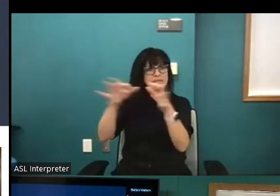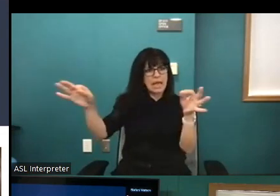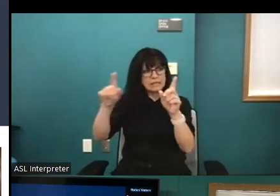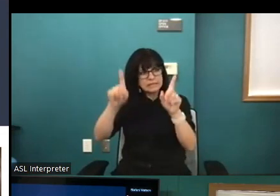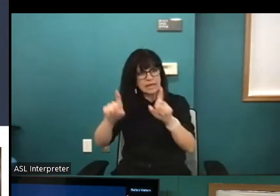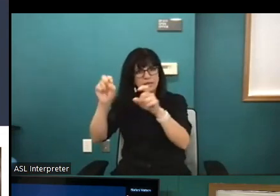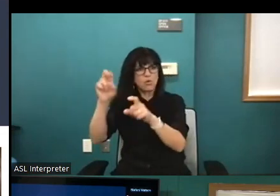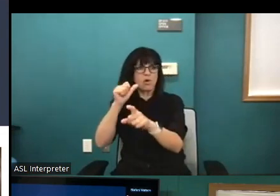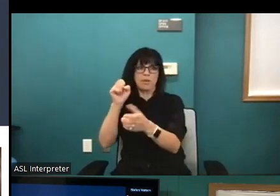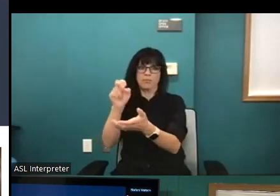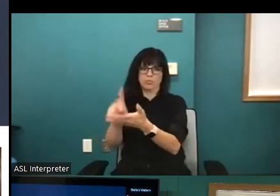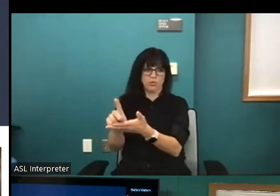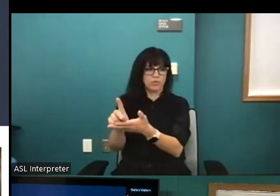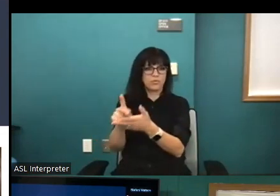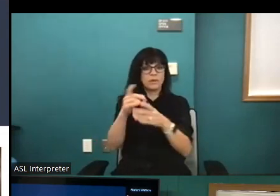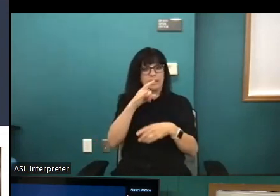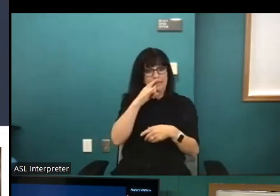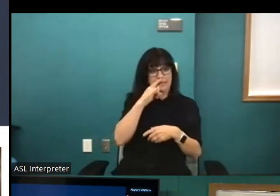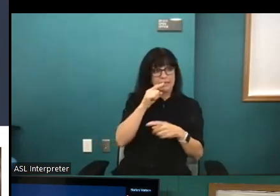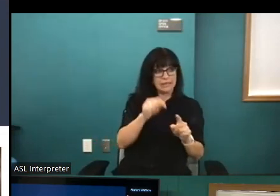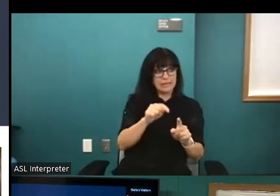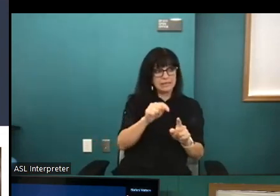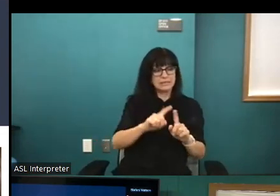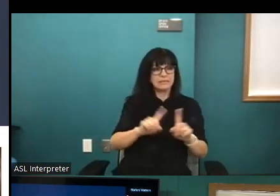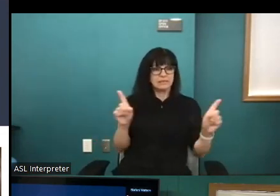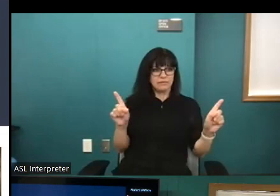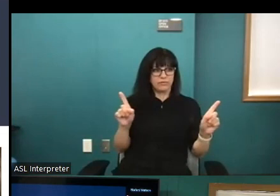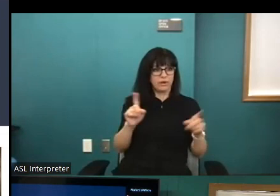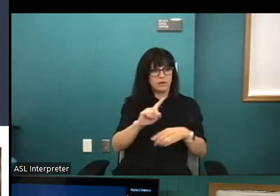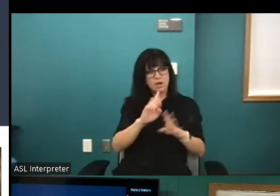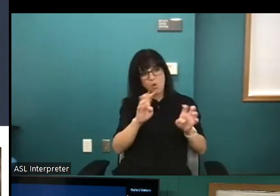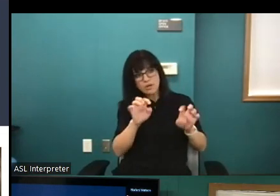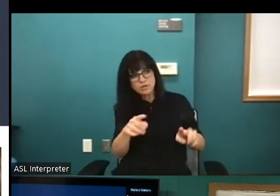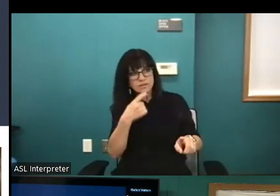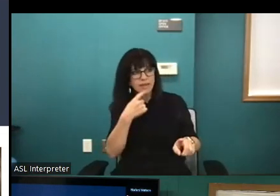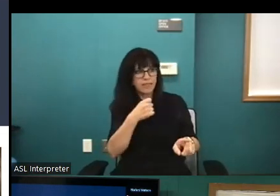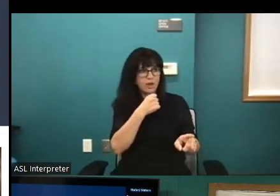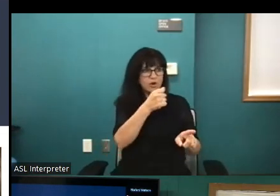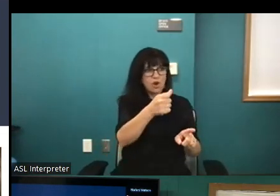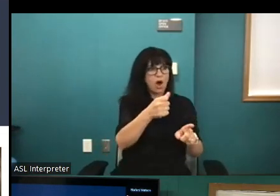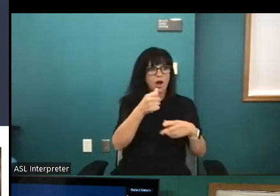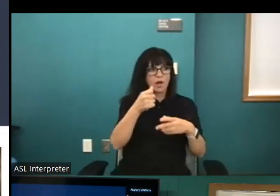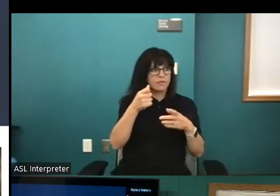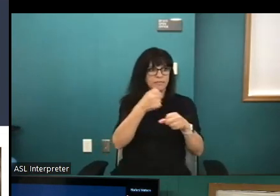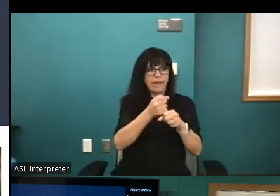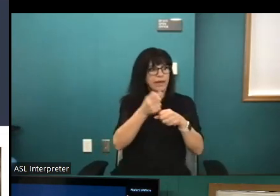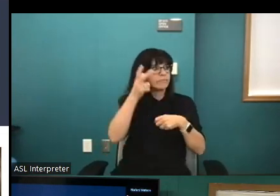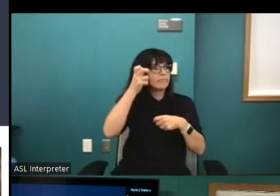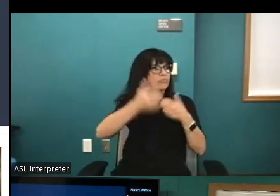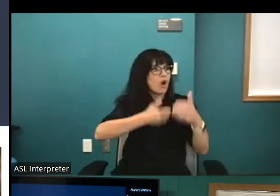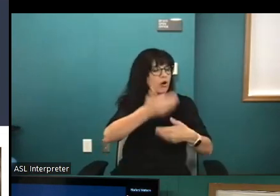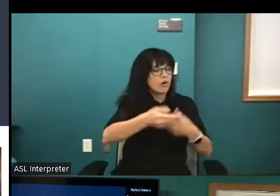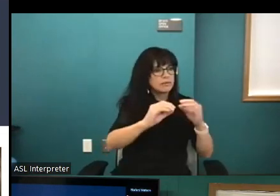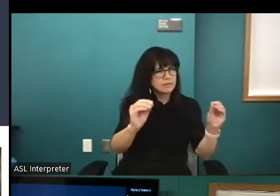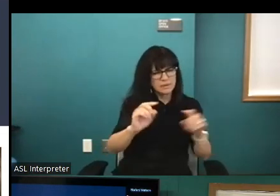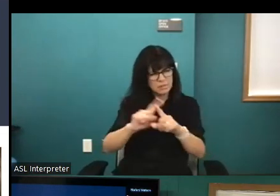they will not get approved. Kids, obviously, that's not the case. I have to do a questionnaire that says they're not making auditory progress, and that's good enough. But So, you